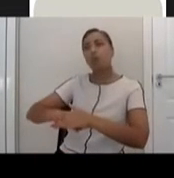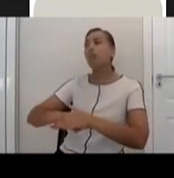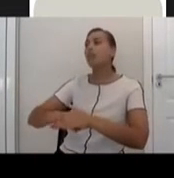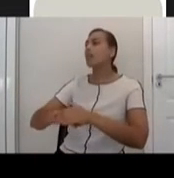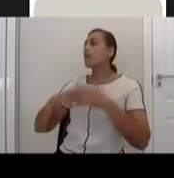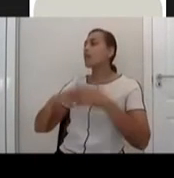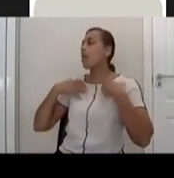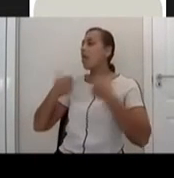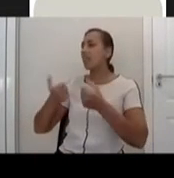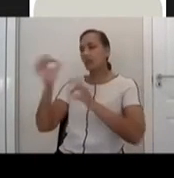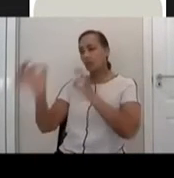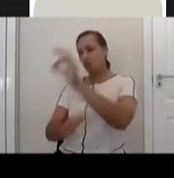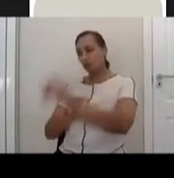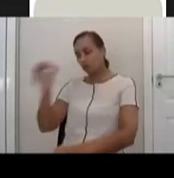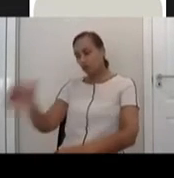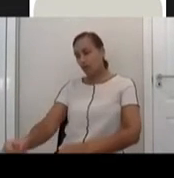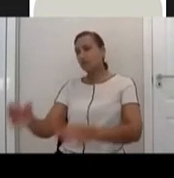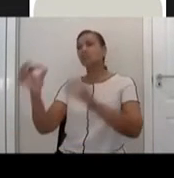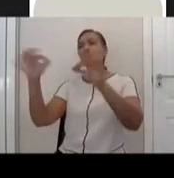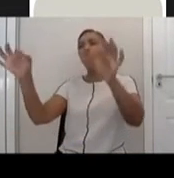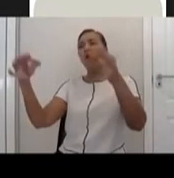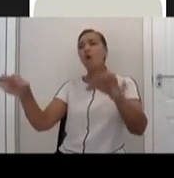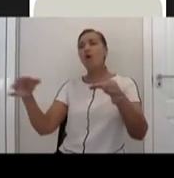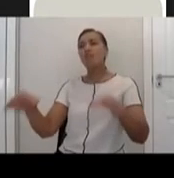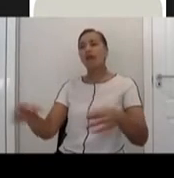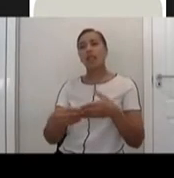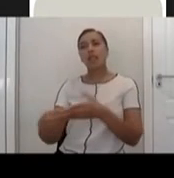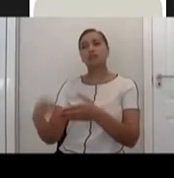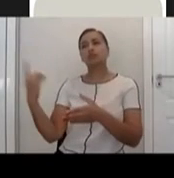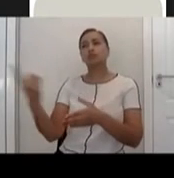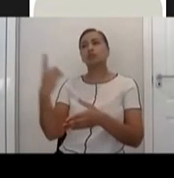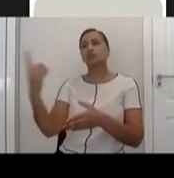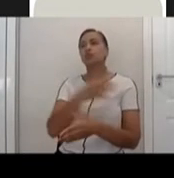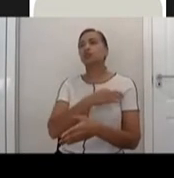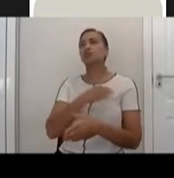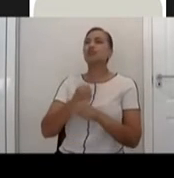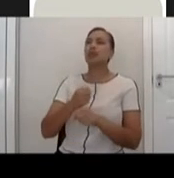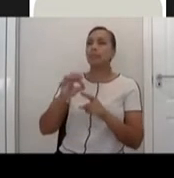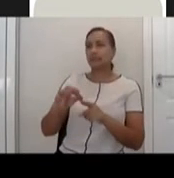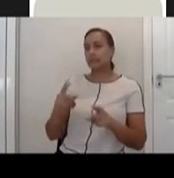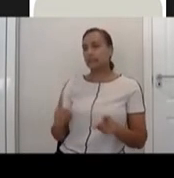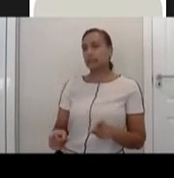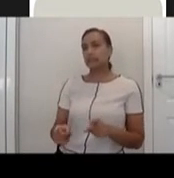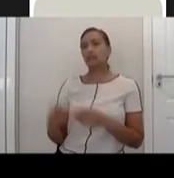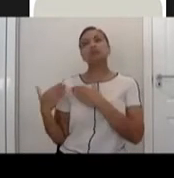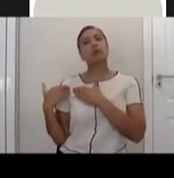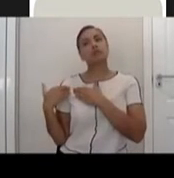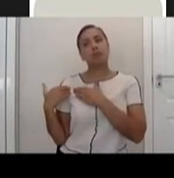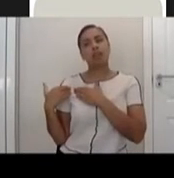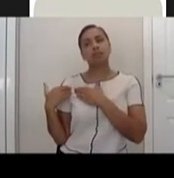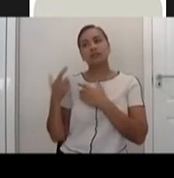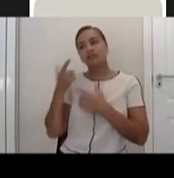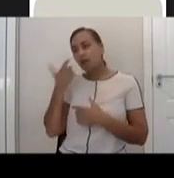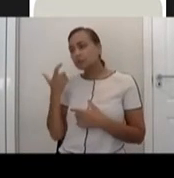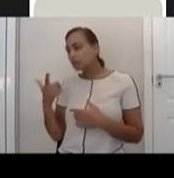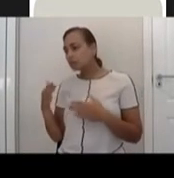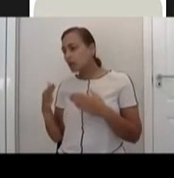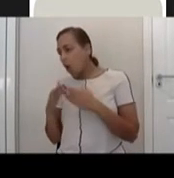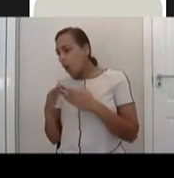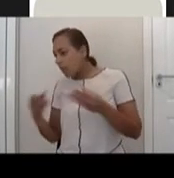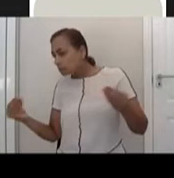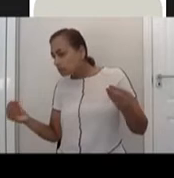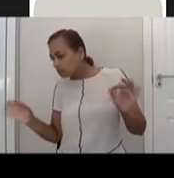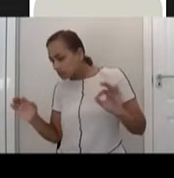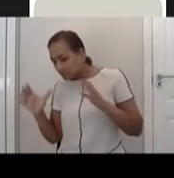health questionnaire led by clinicians, so GPs, and plugging those